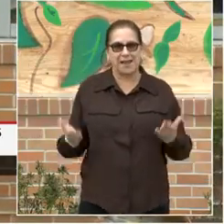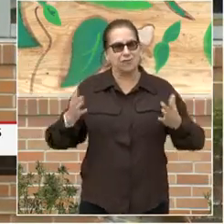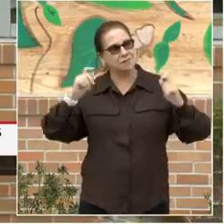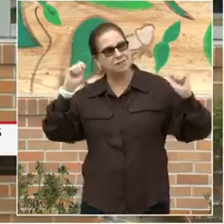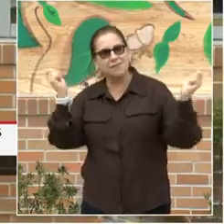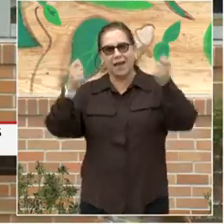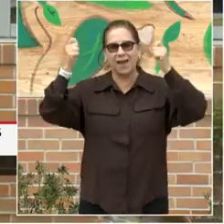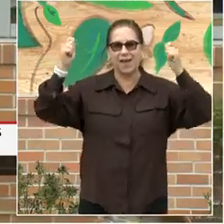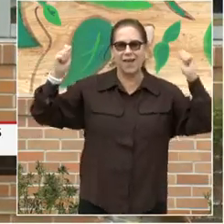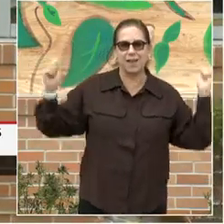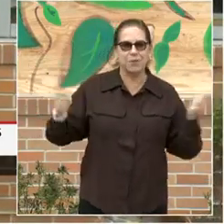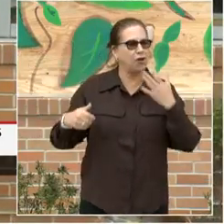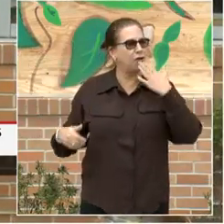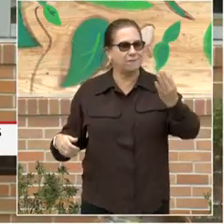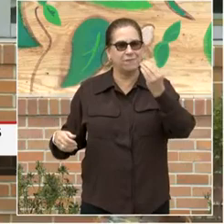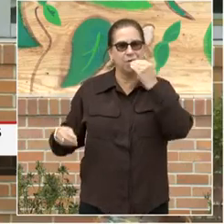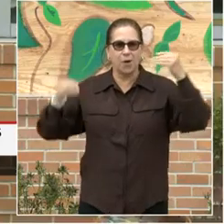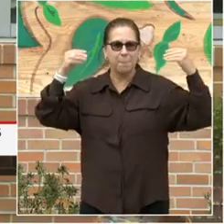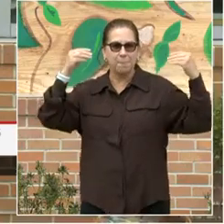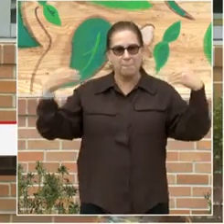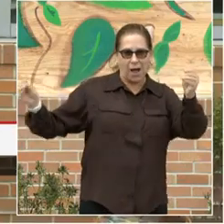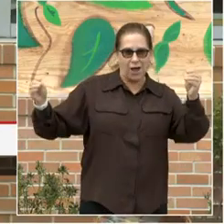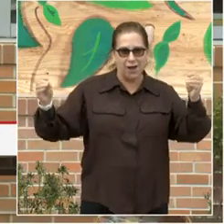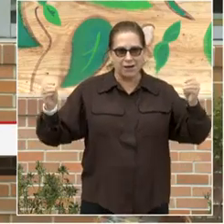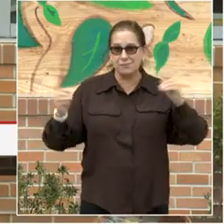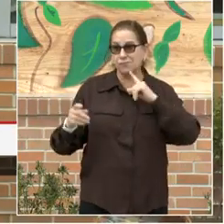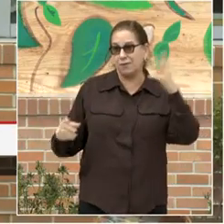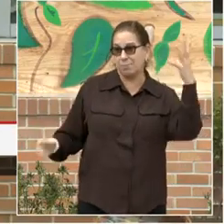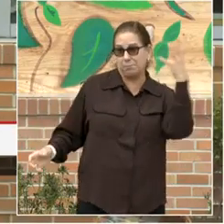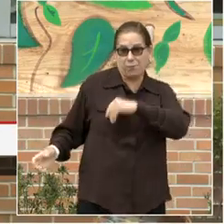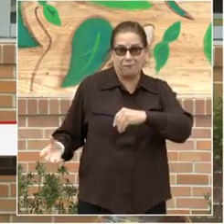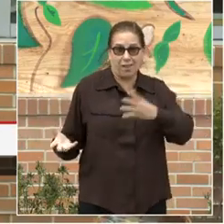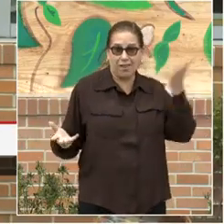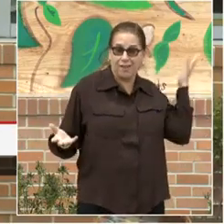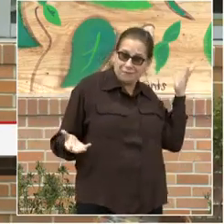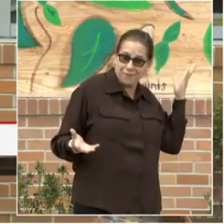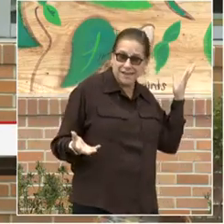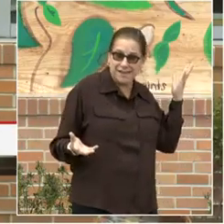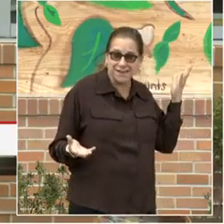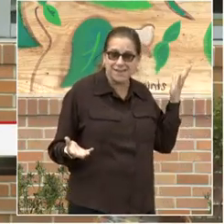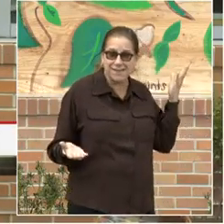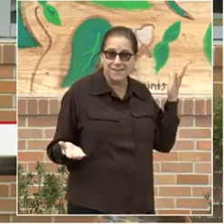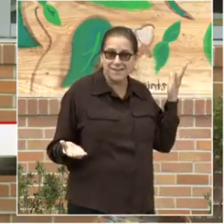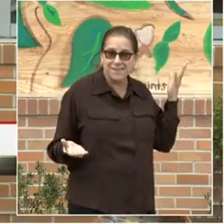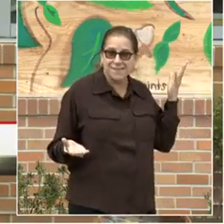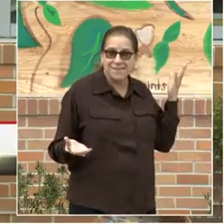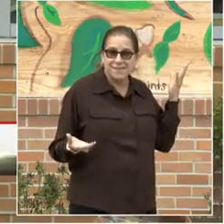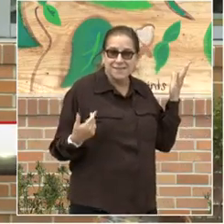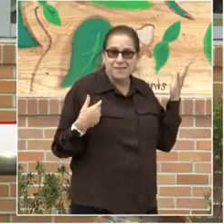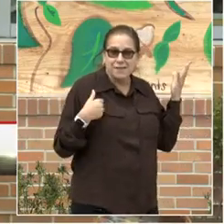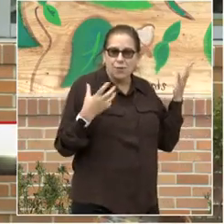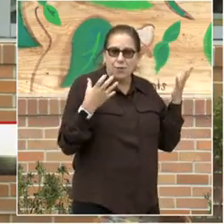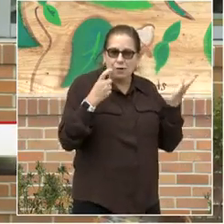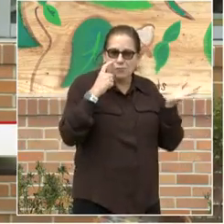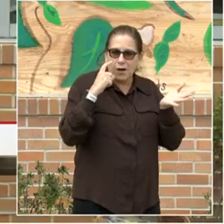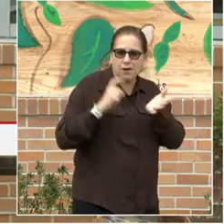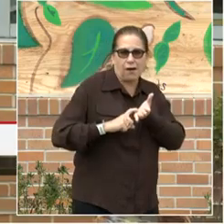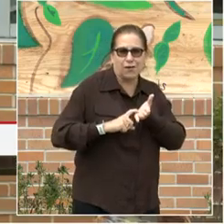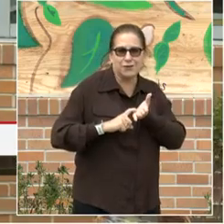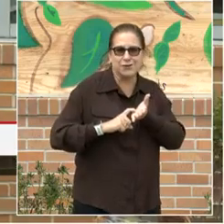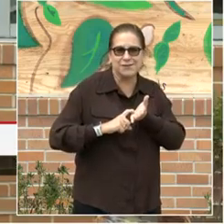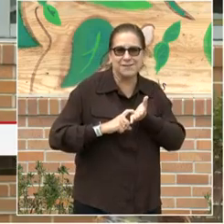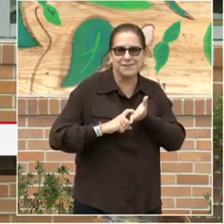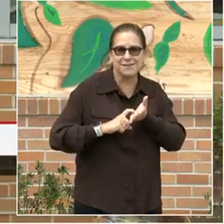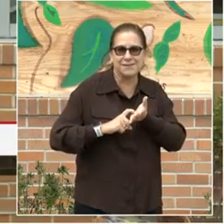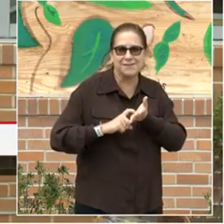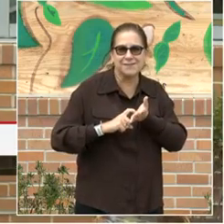opening of the Good Food Market. Isn't she lovely? I want to acknowledge, where's the